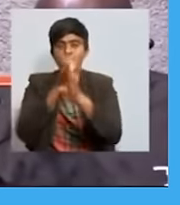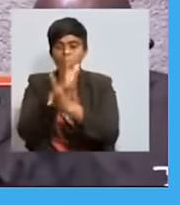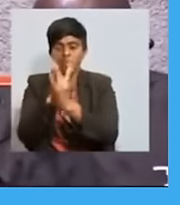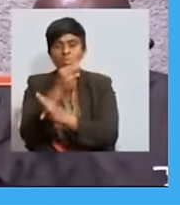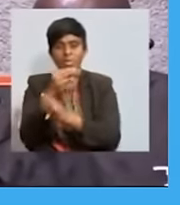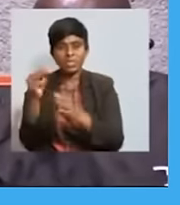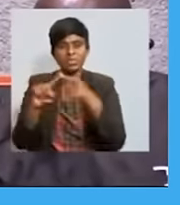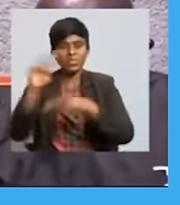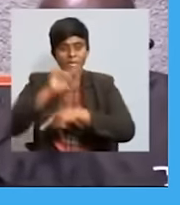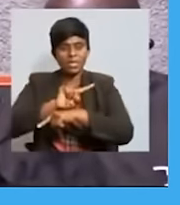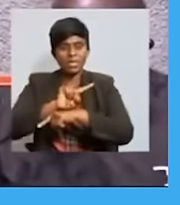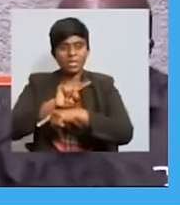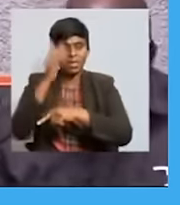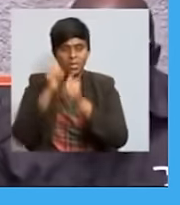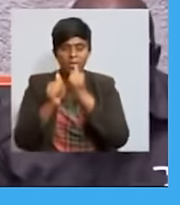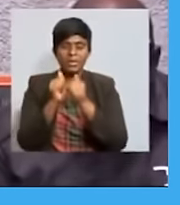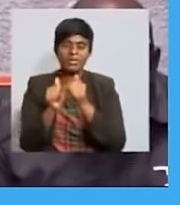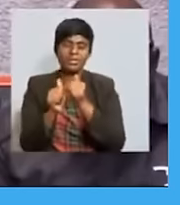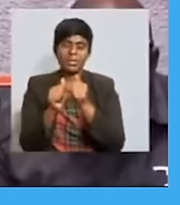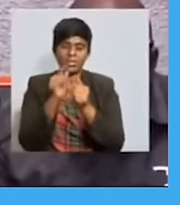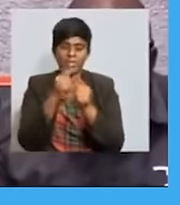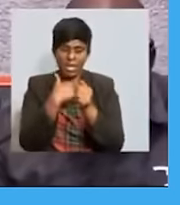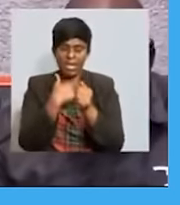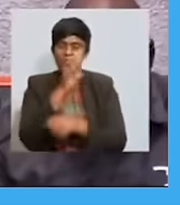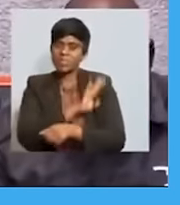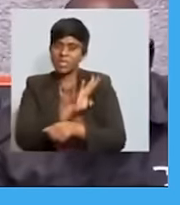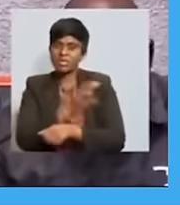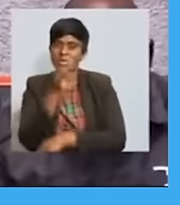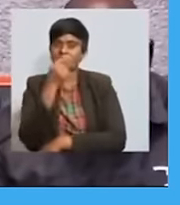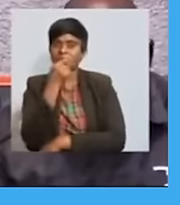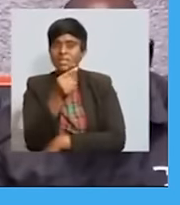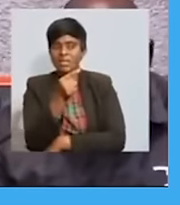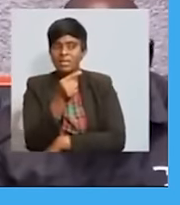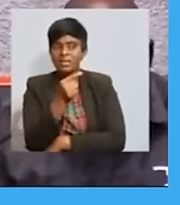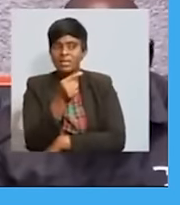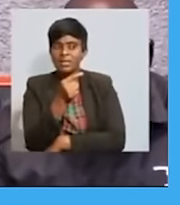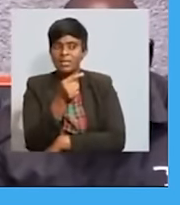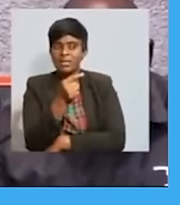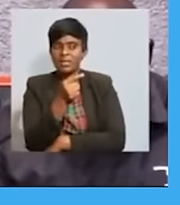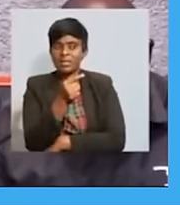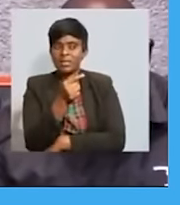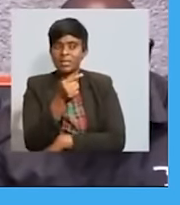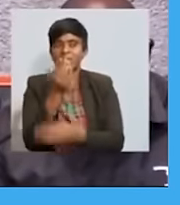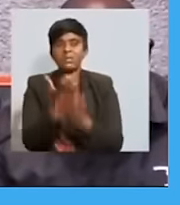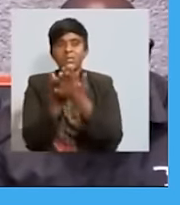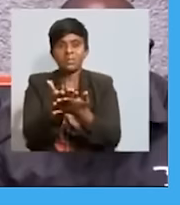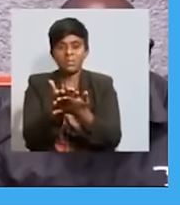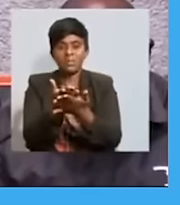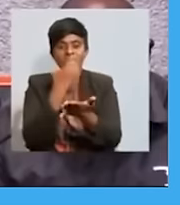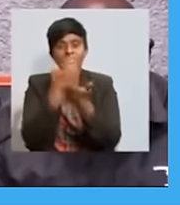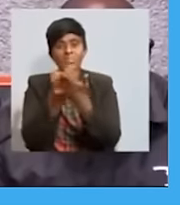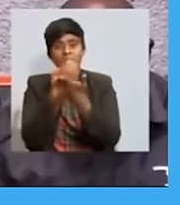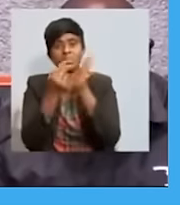today because there's a tendency of saying, can you lay it on the table? Do you have